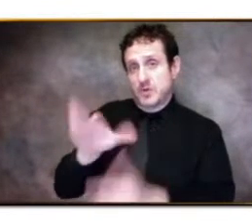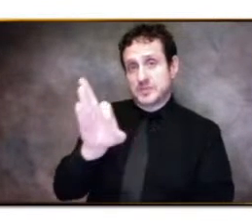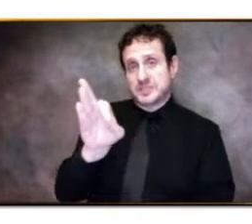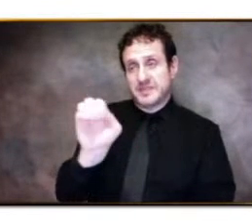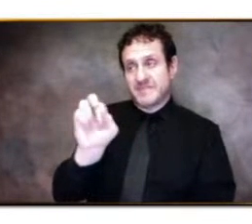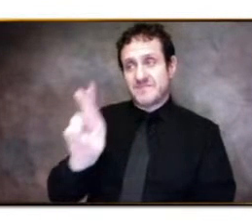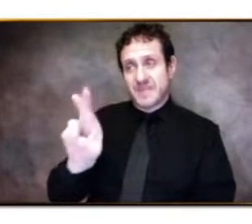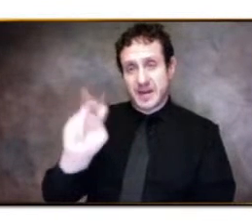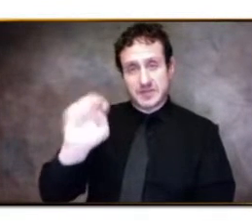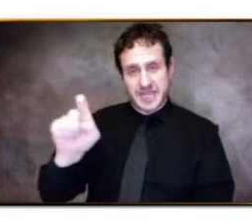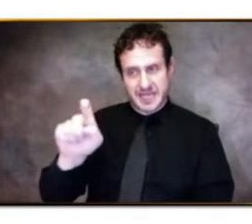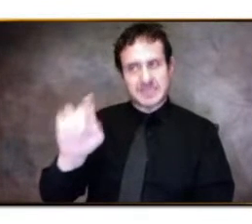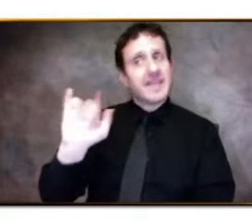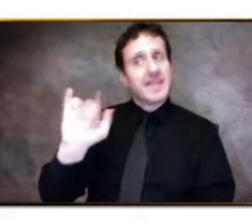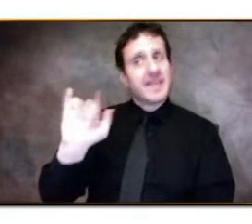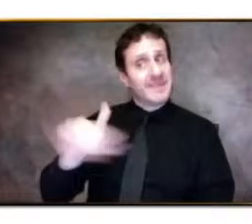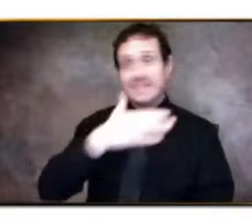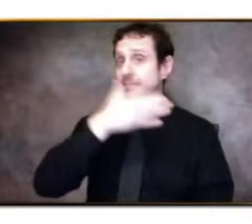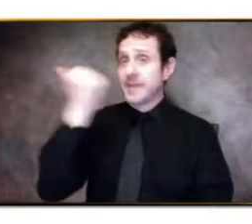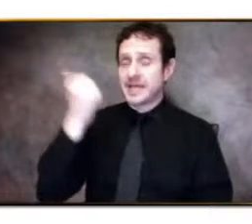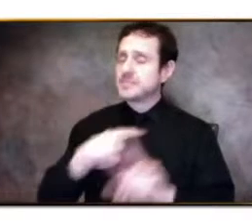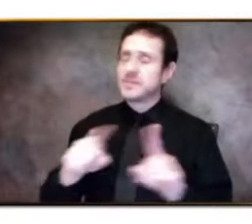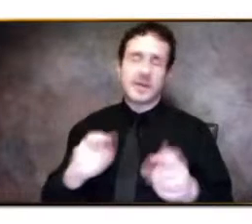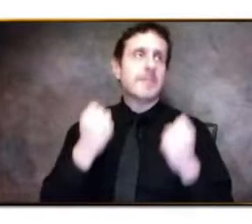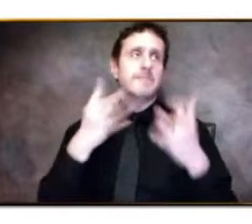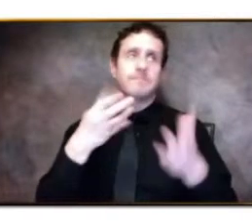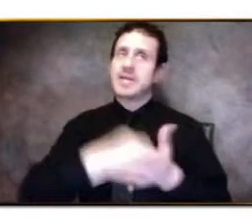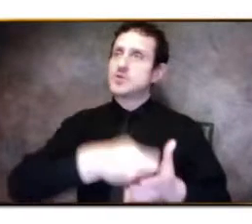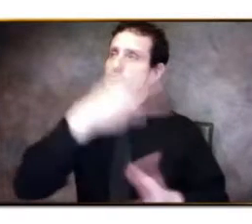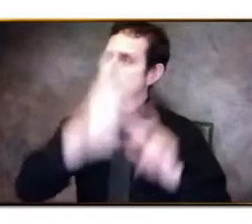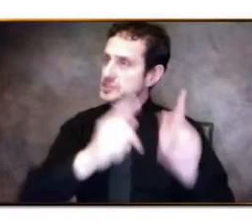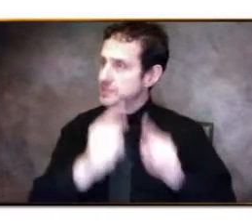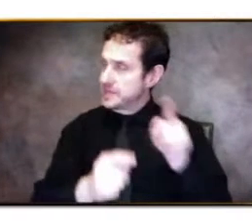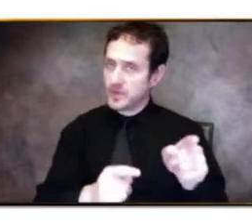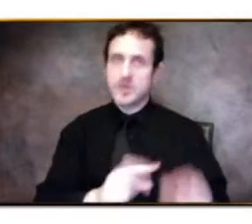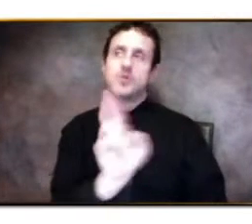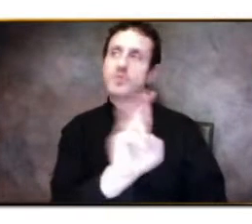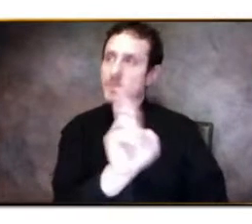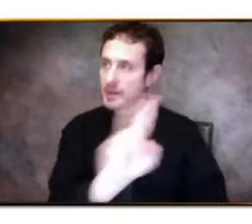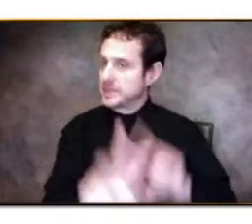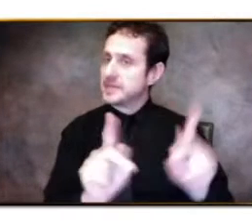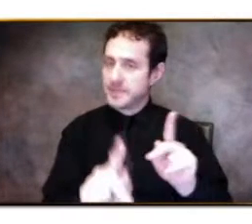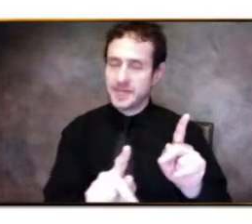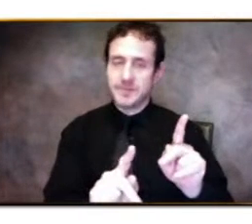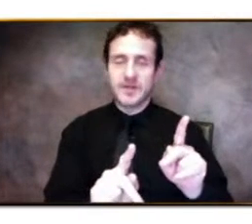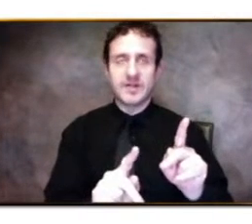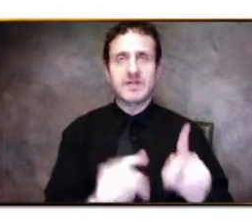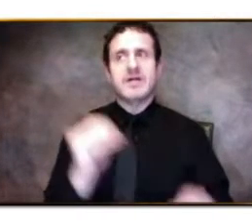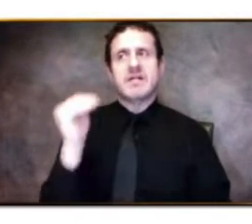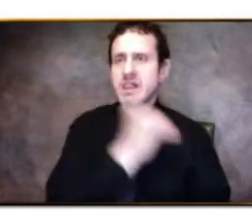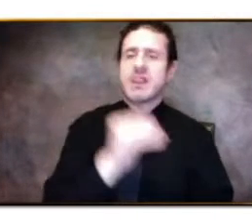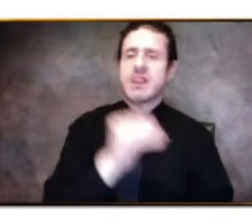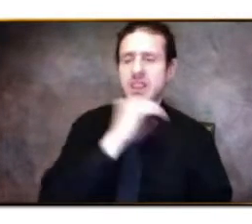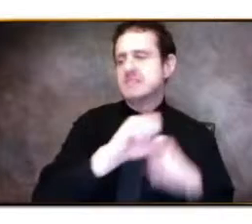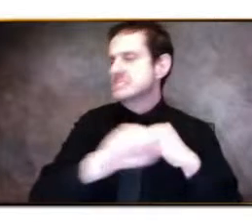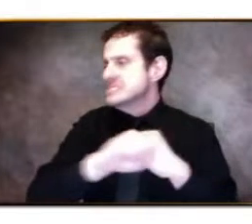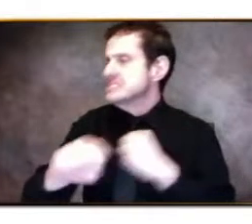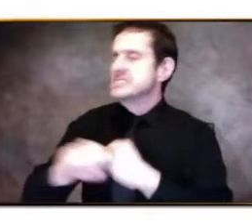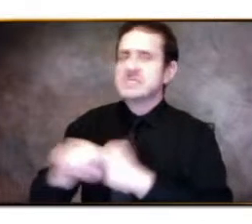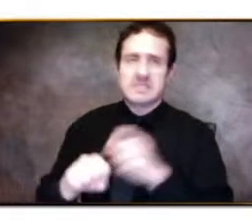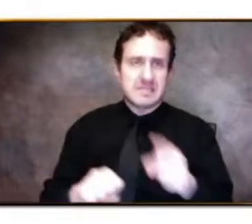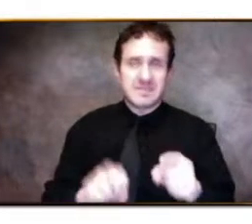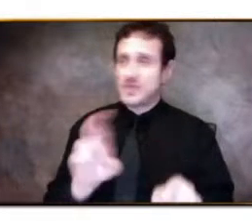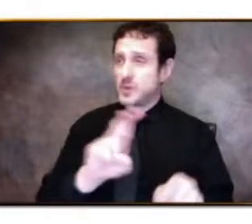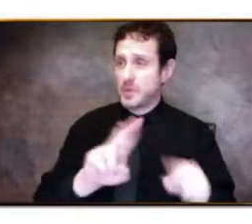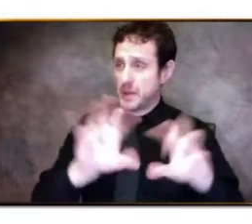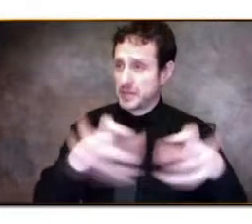were billionaires and well-heeled Republicans and basically universally the Republican Party